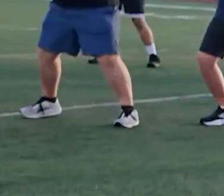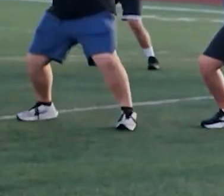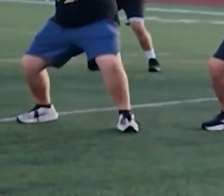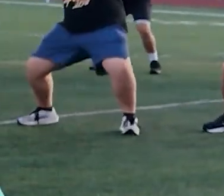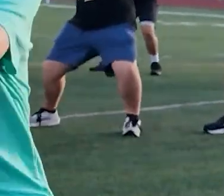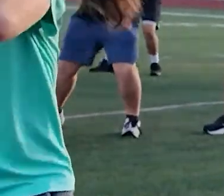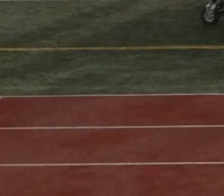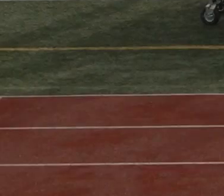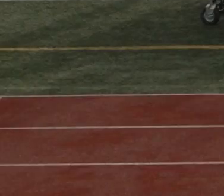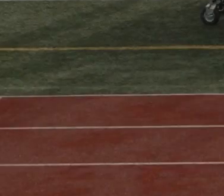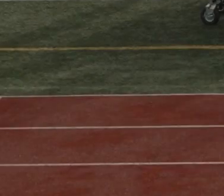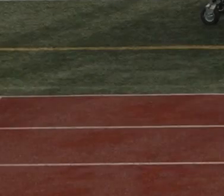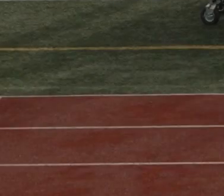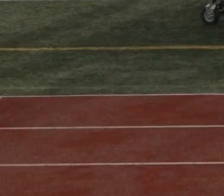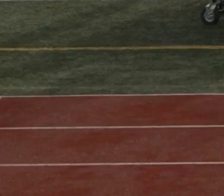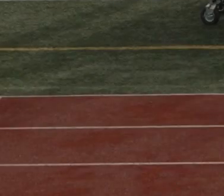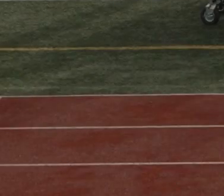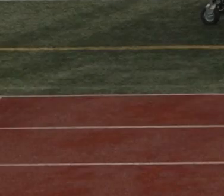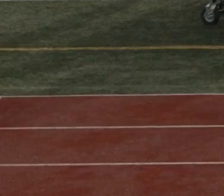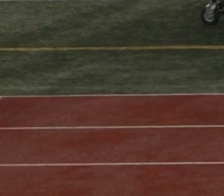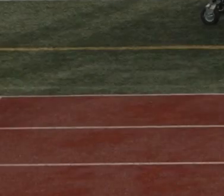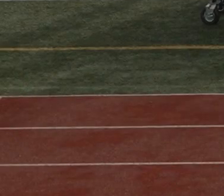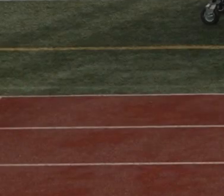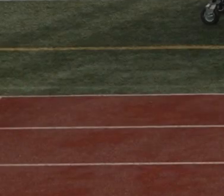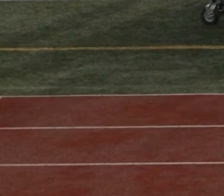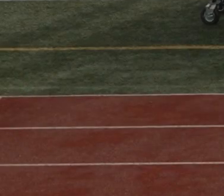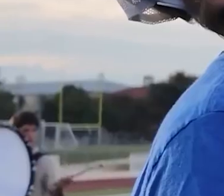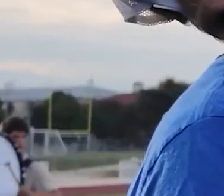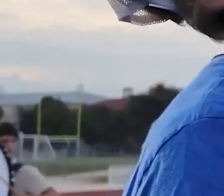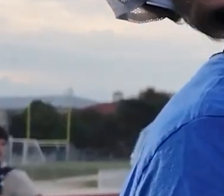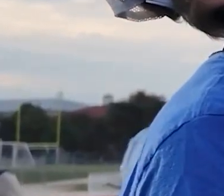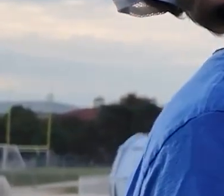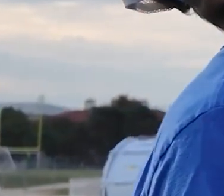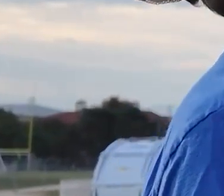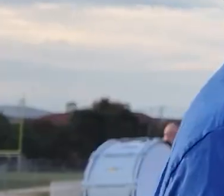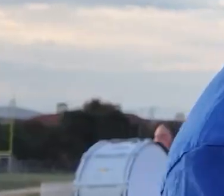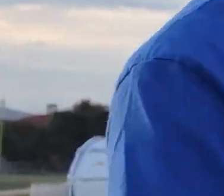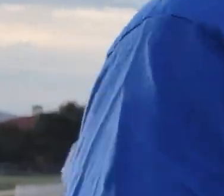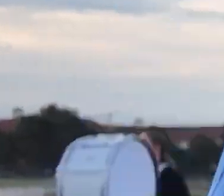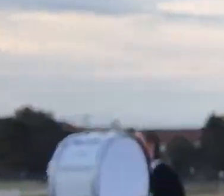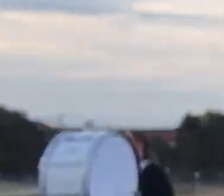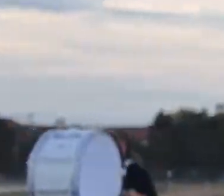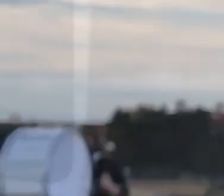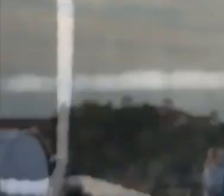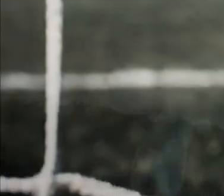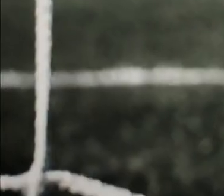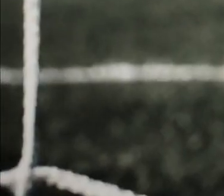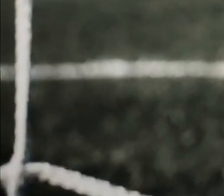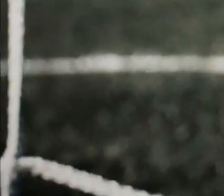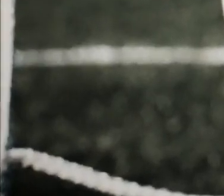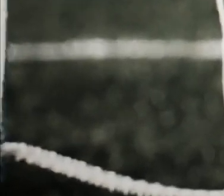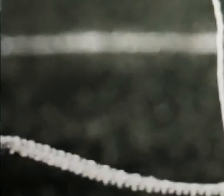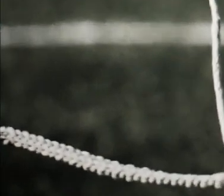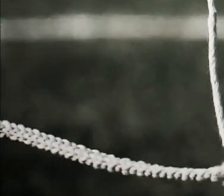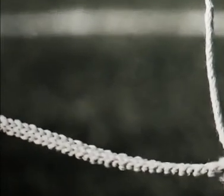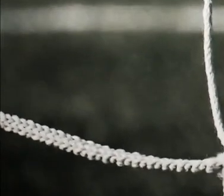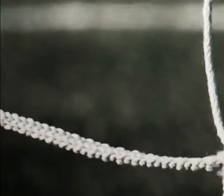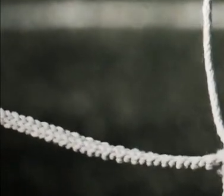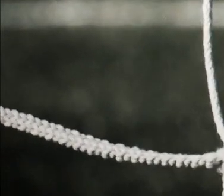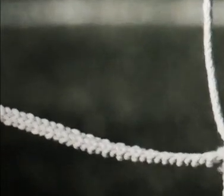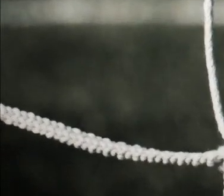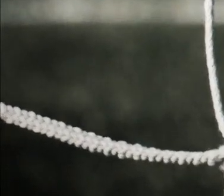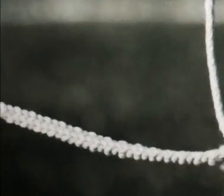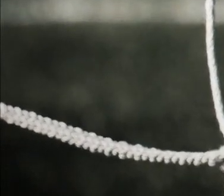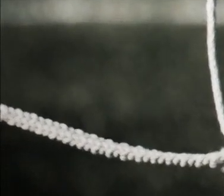playing saxophone in the Shawnee Mission South High School marching band. But it was while playing soccer at the age of